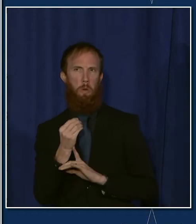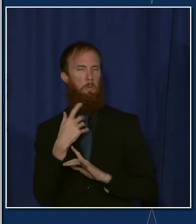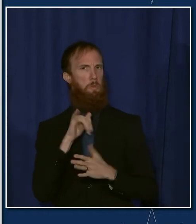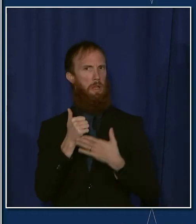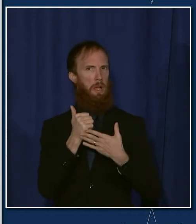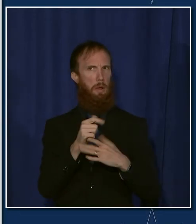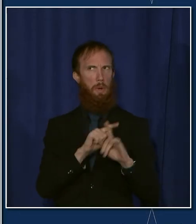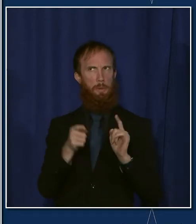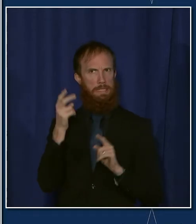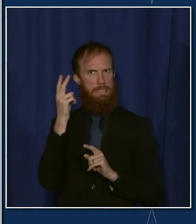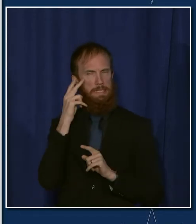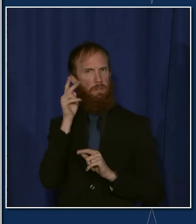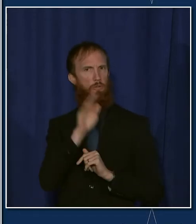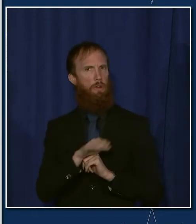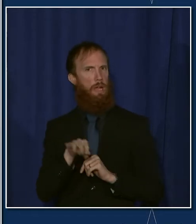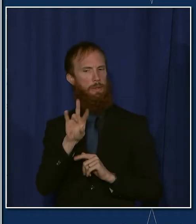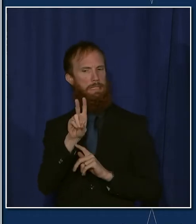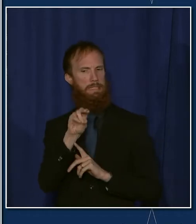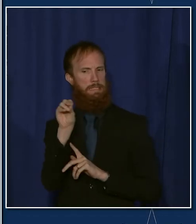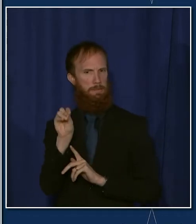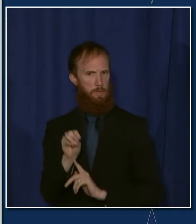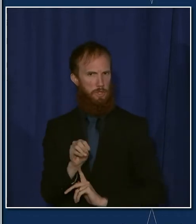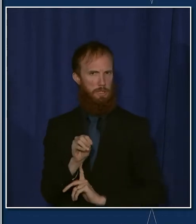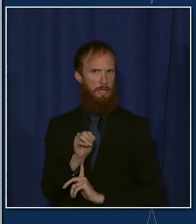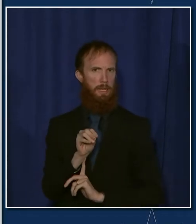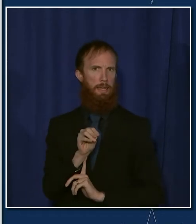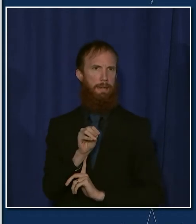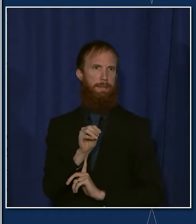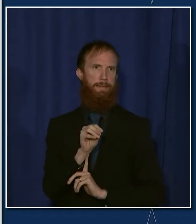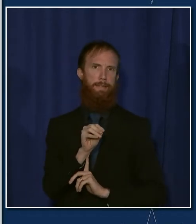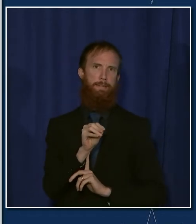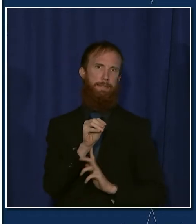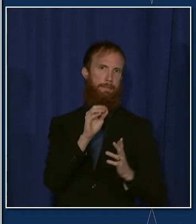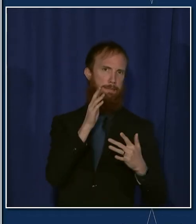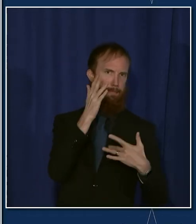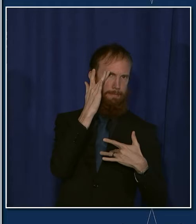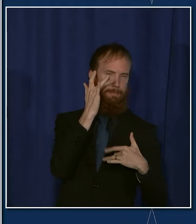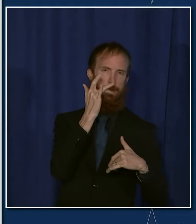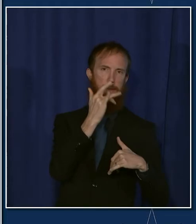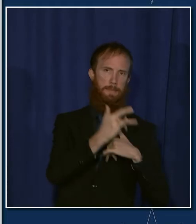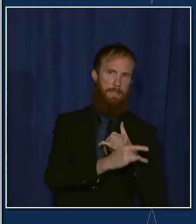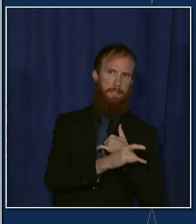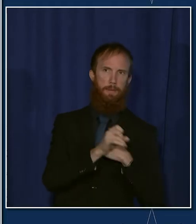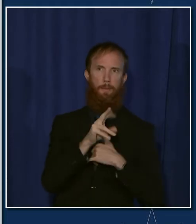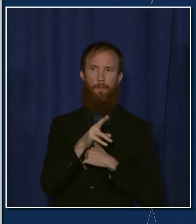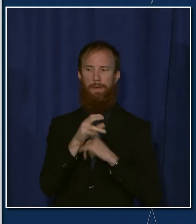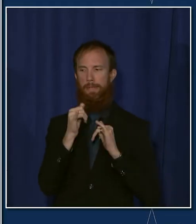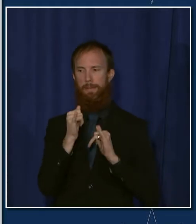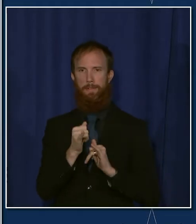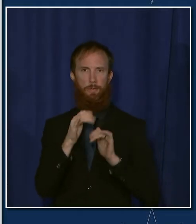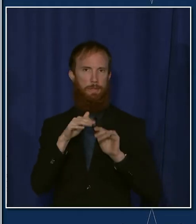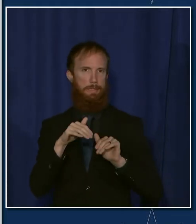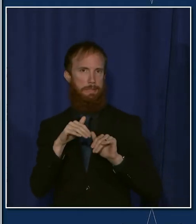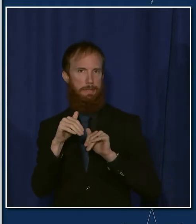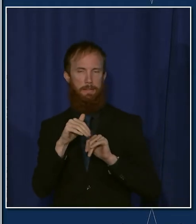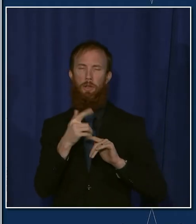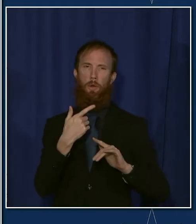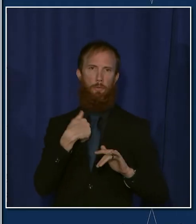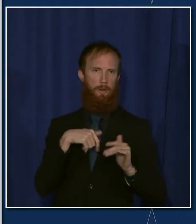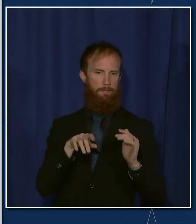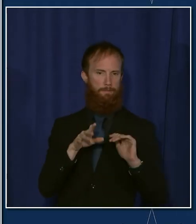about 70% of our either absenteeism or just individual on leaves with getting coverage